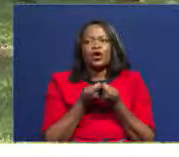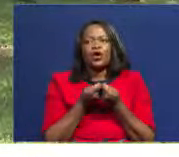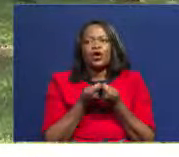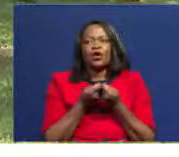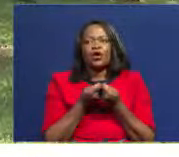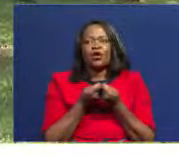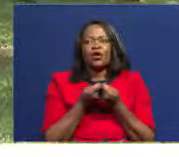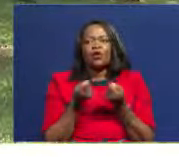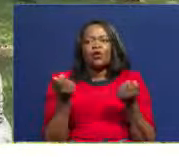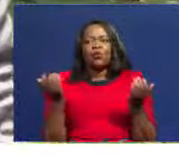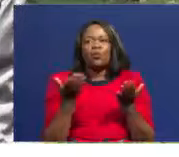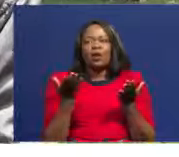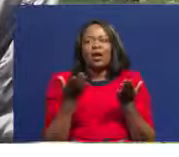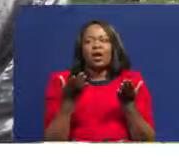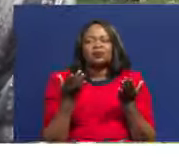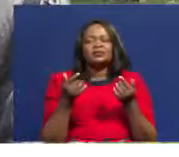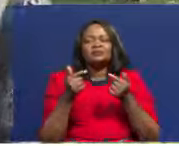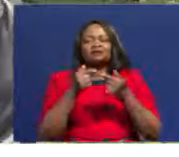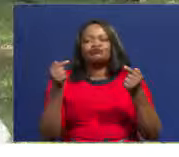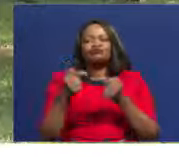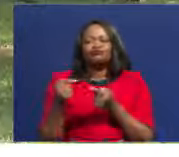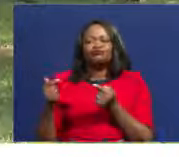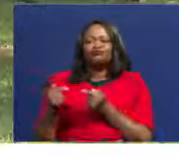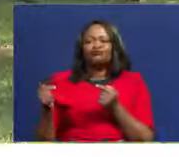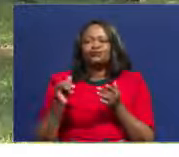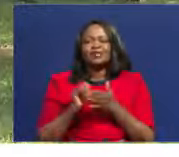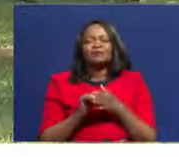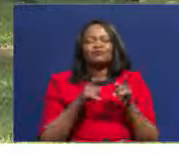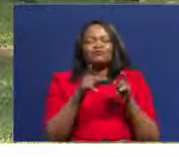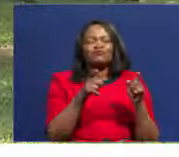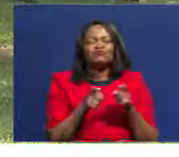tribal lines, whereby we are divided so that we can be ruled